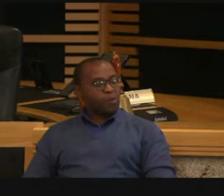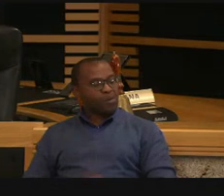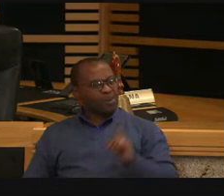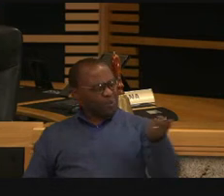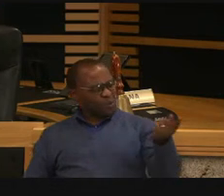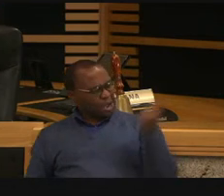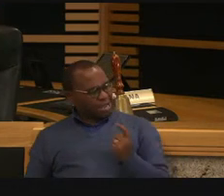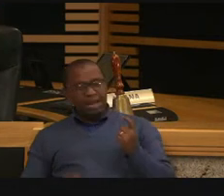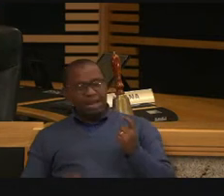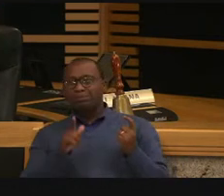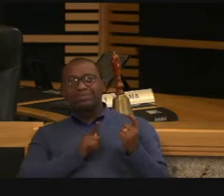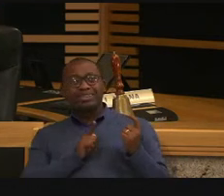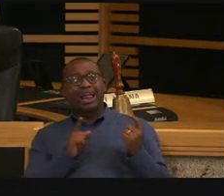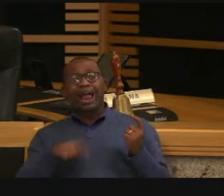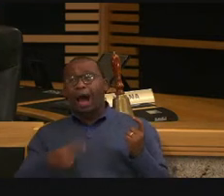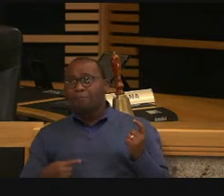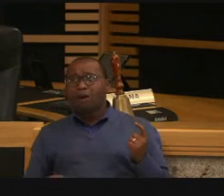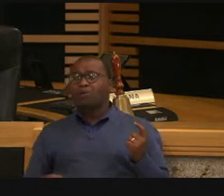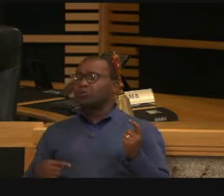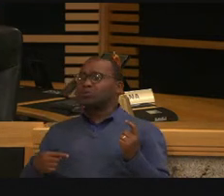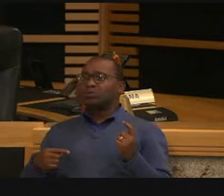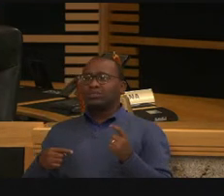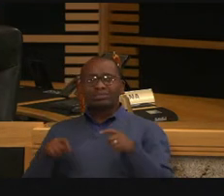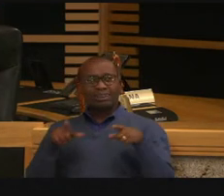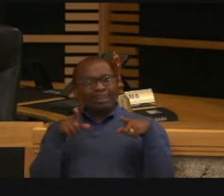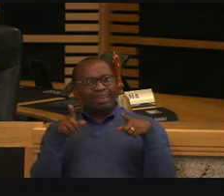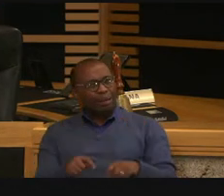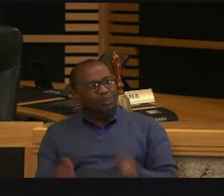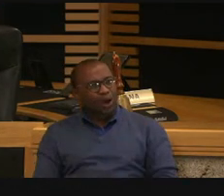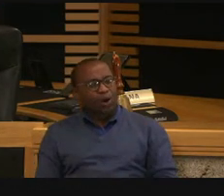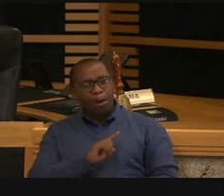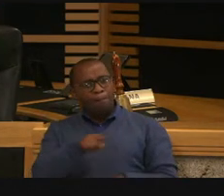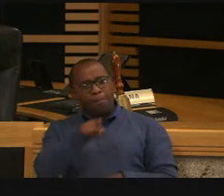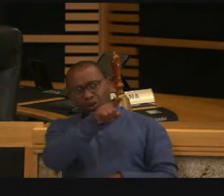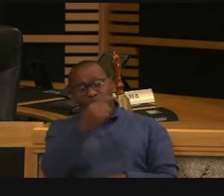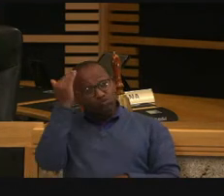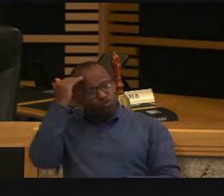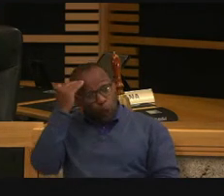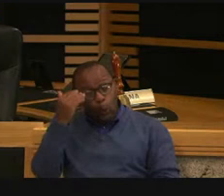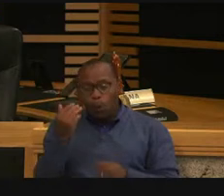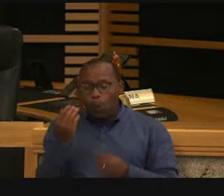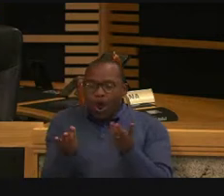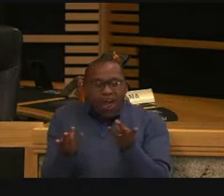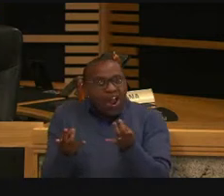abantu bethu pha abafa like flies, bephetheke kabuhlungu, behlele ematyotyombeni.